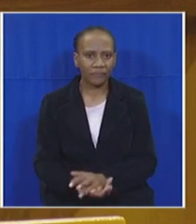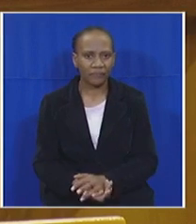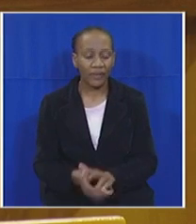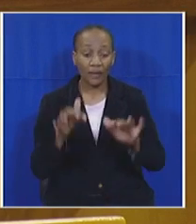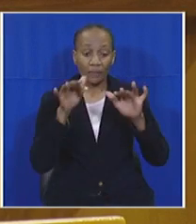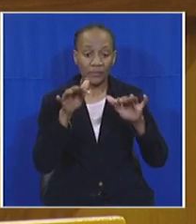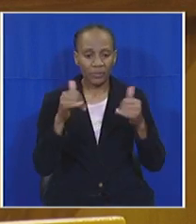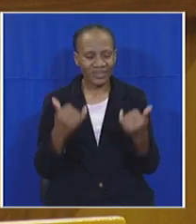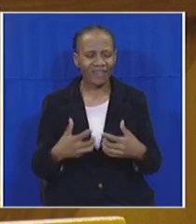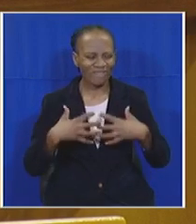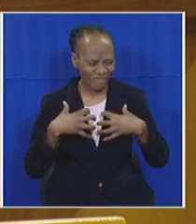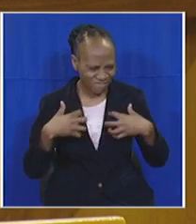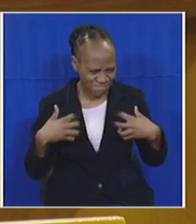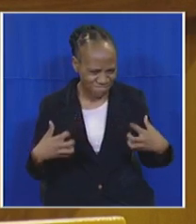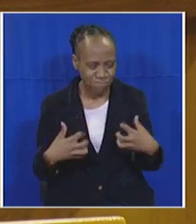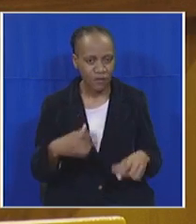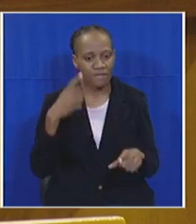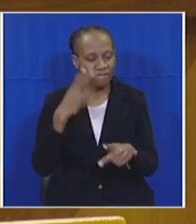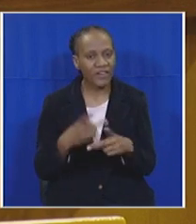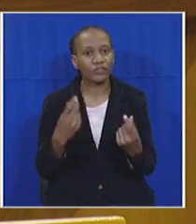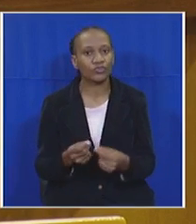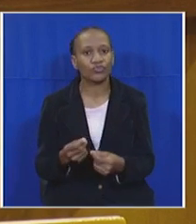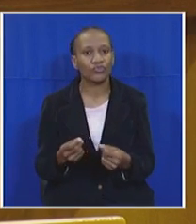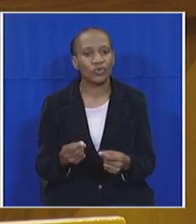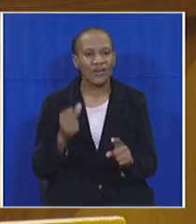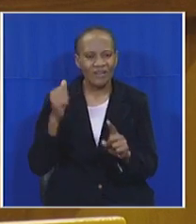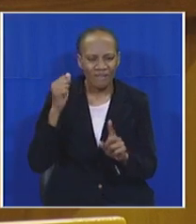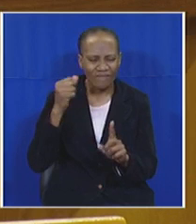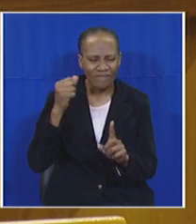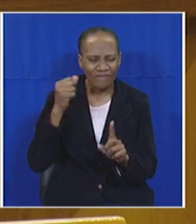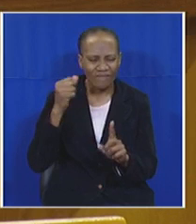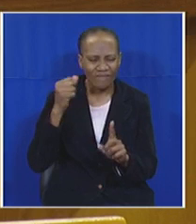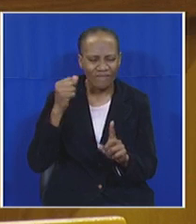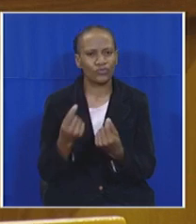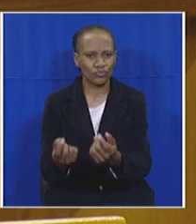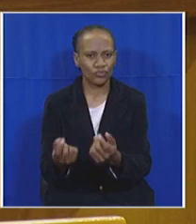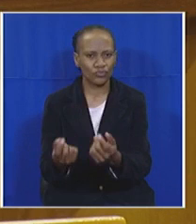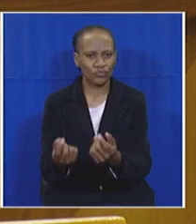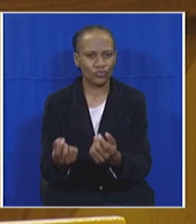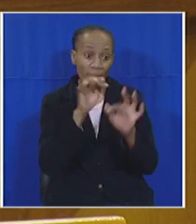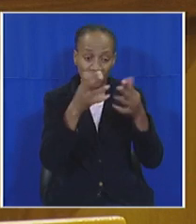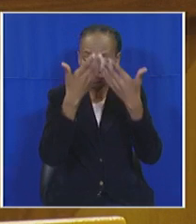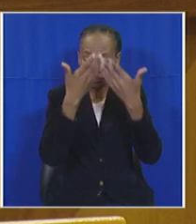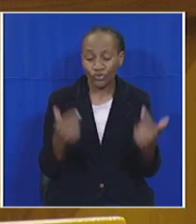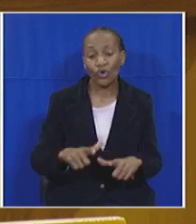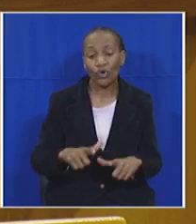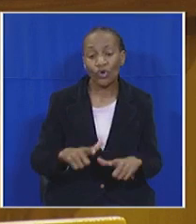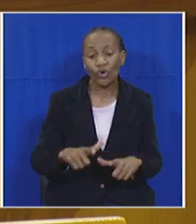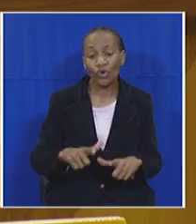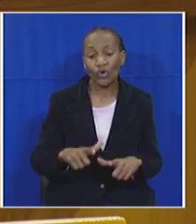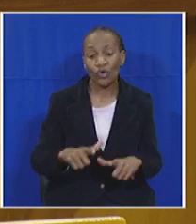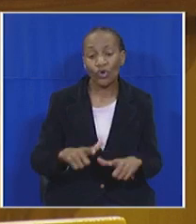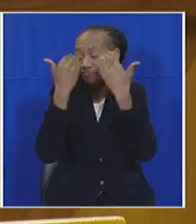citizens get frustrated and end up leading often violent protest, because they do not know what their local government is